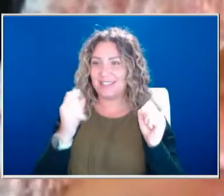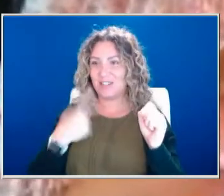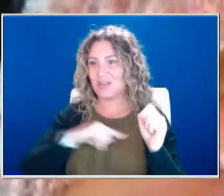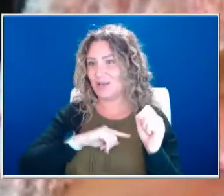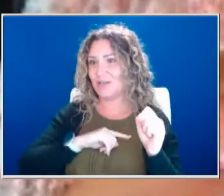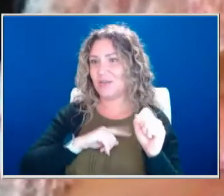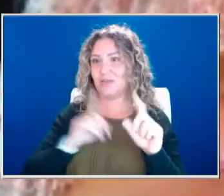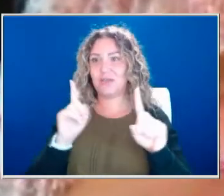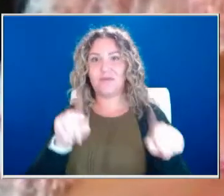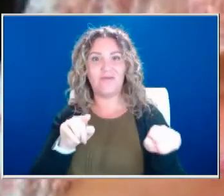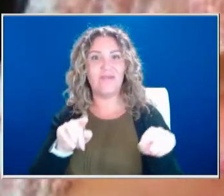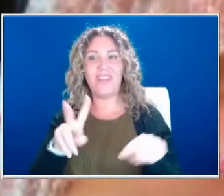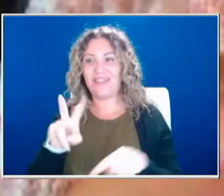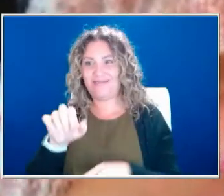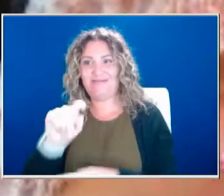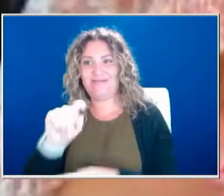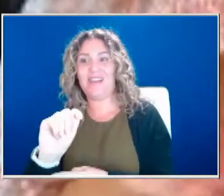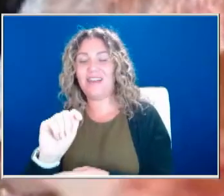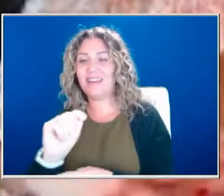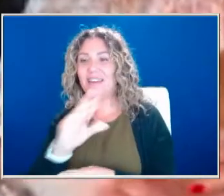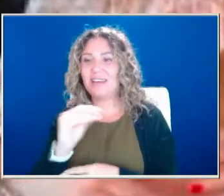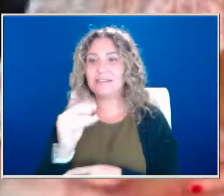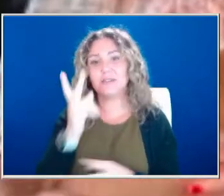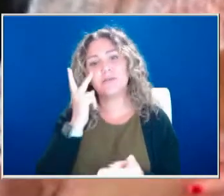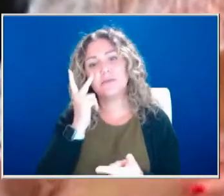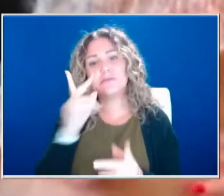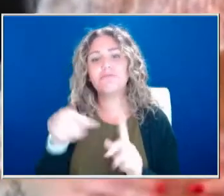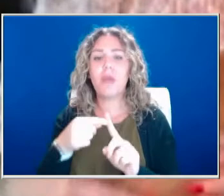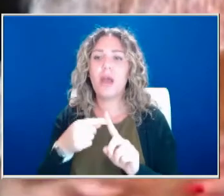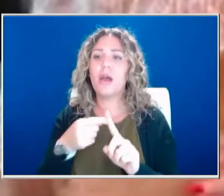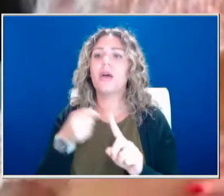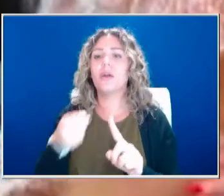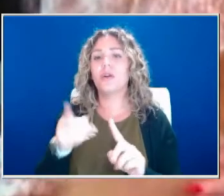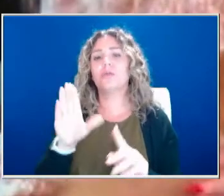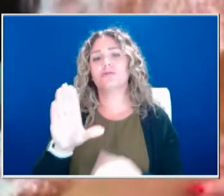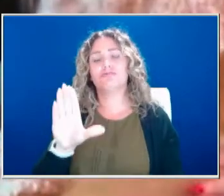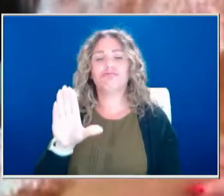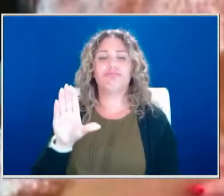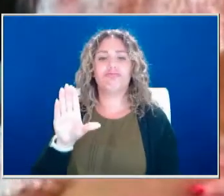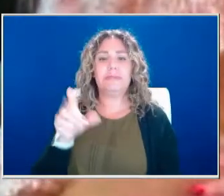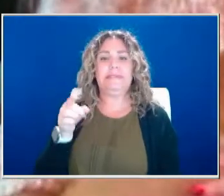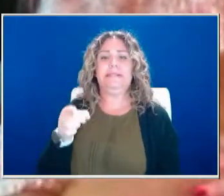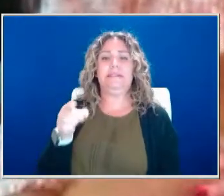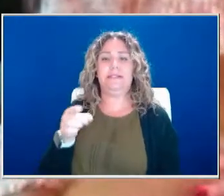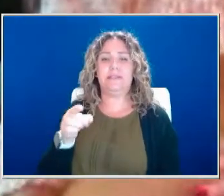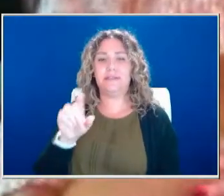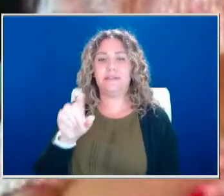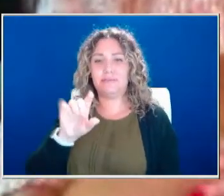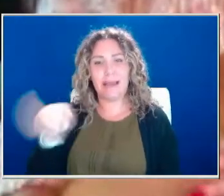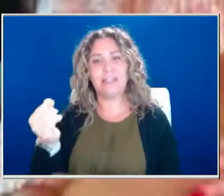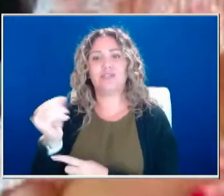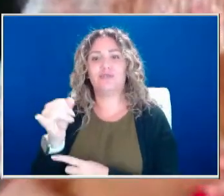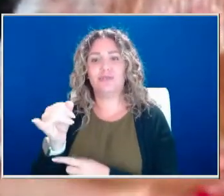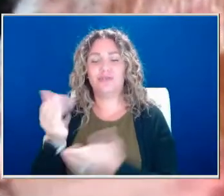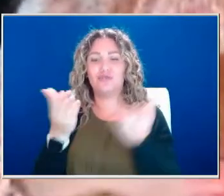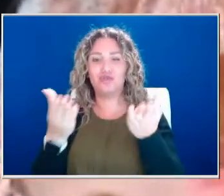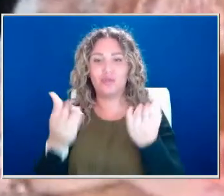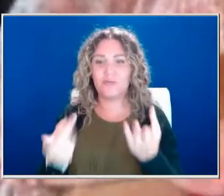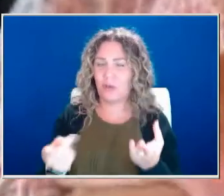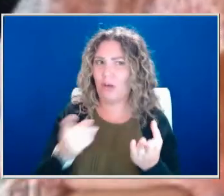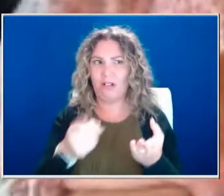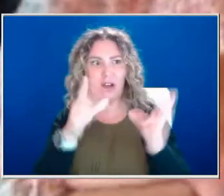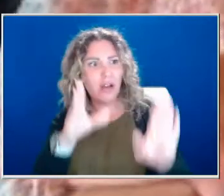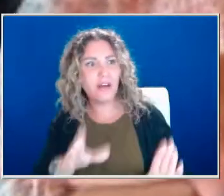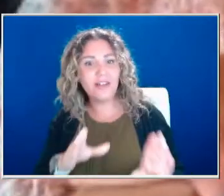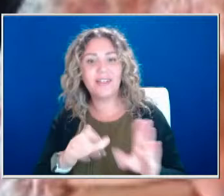our veterinarian to see what he thought about her being AJ's, you know, service dog, and he was like, "Oh, she's great, go for it." And she really